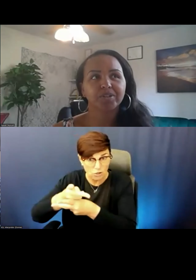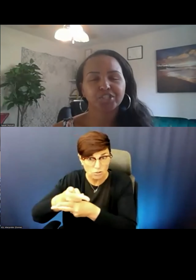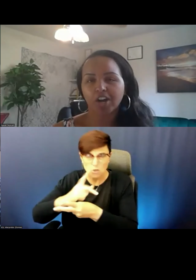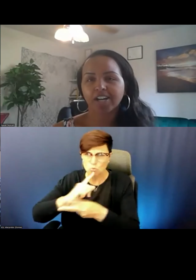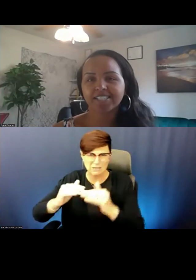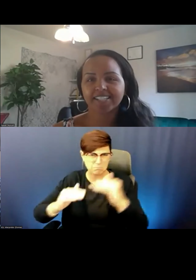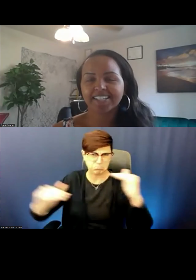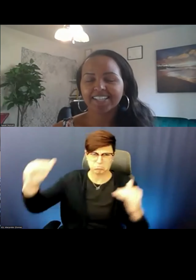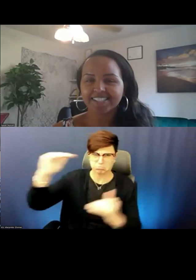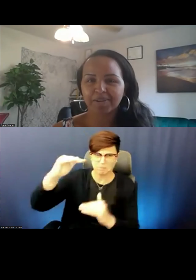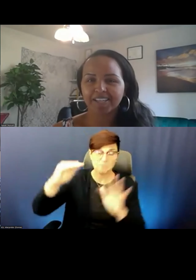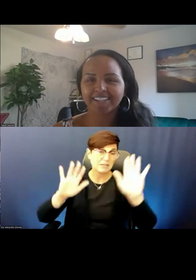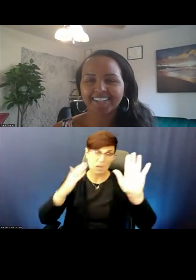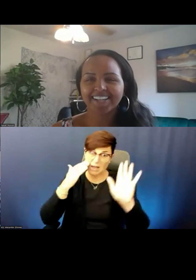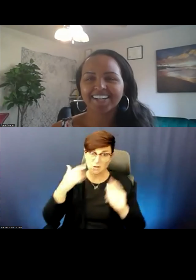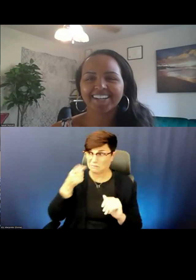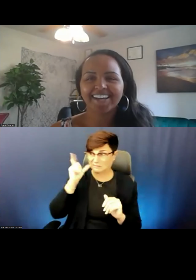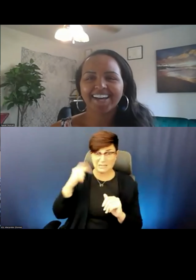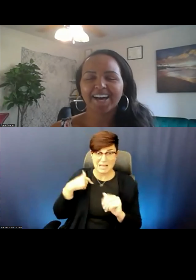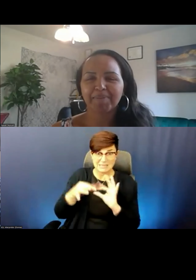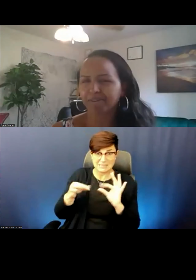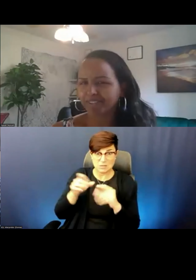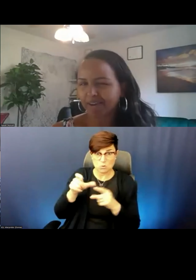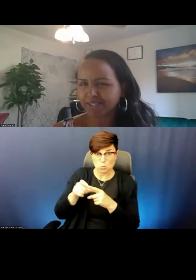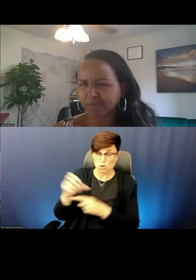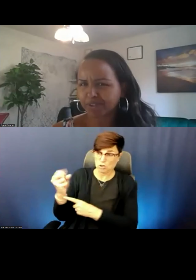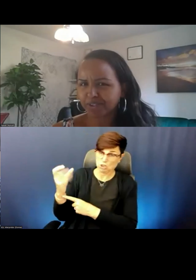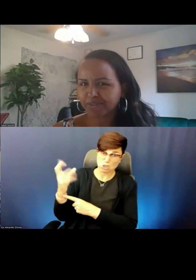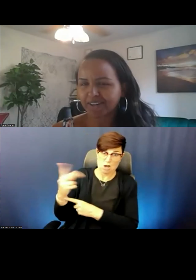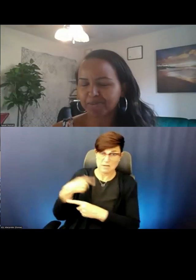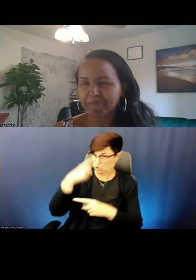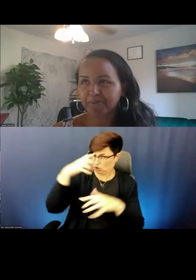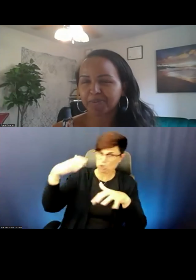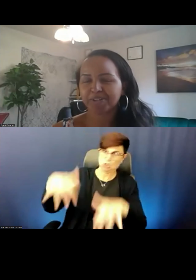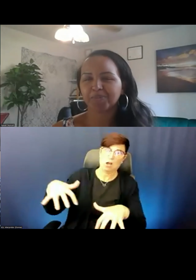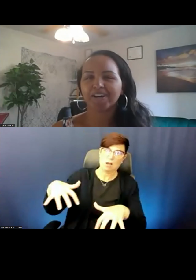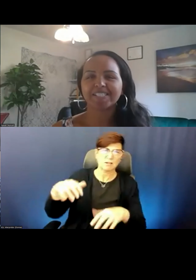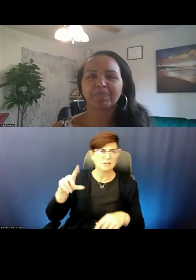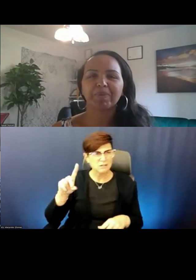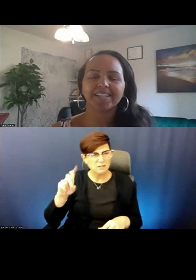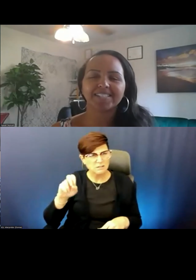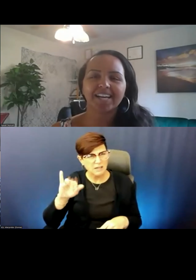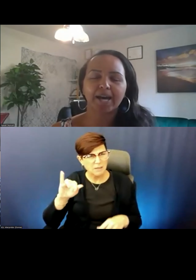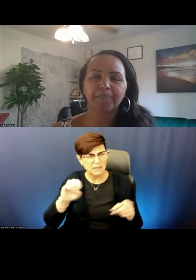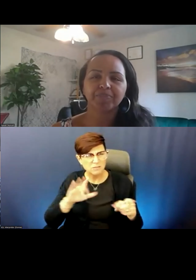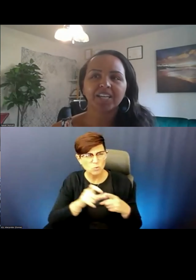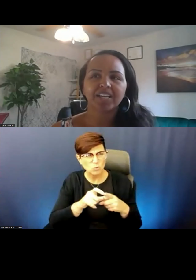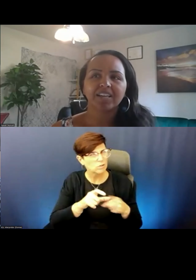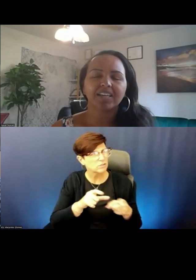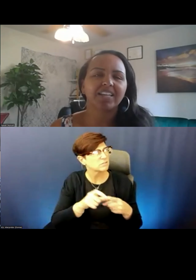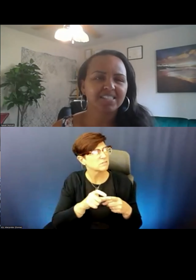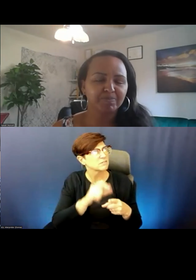used the word shocked, and Debbie, I don't think that was the word you used. I don't remember what word it was, but